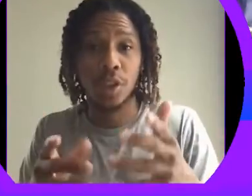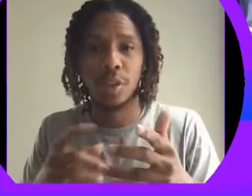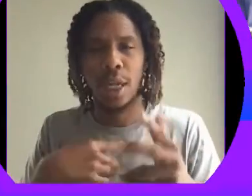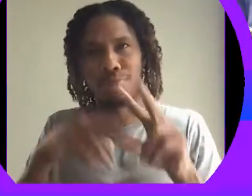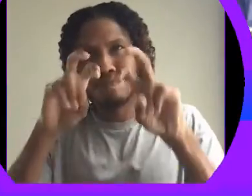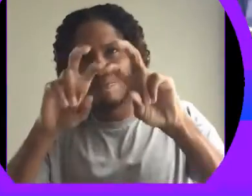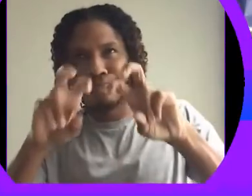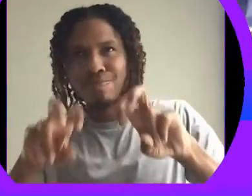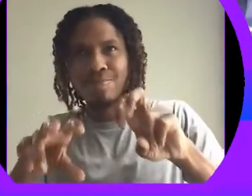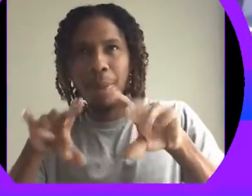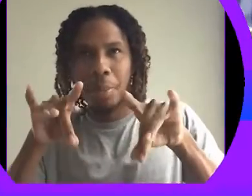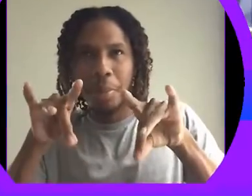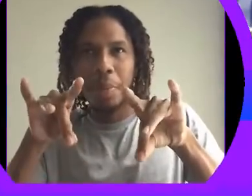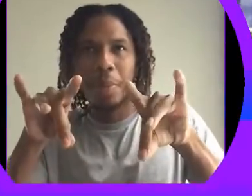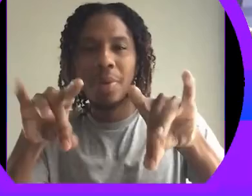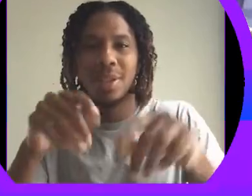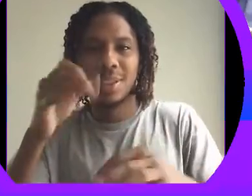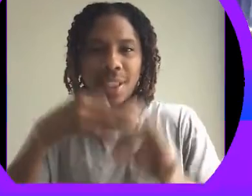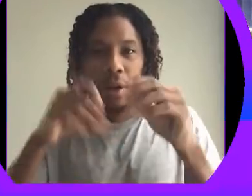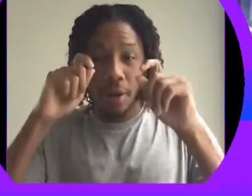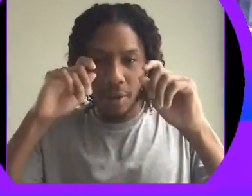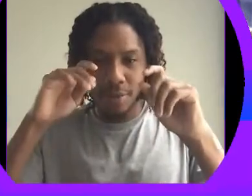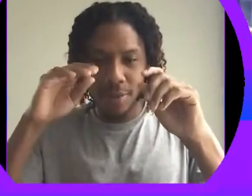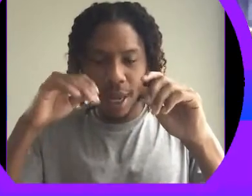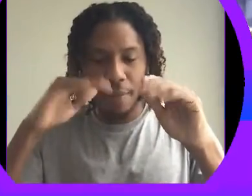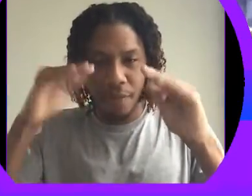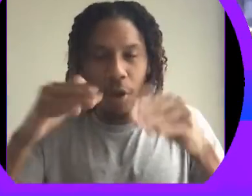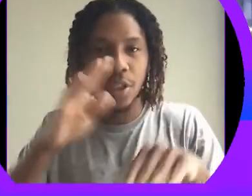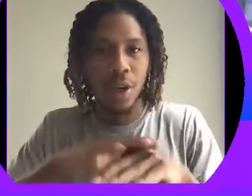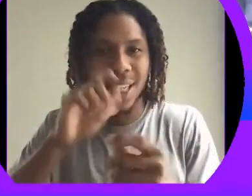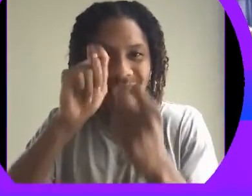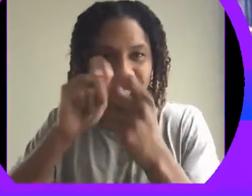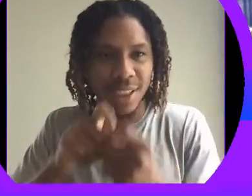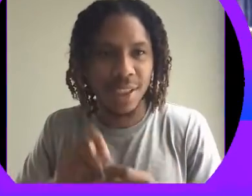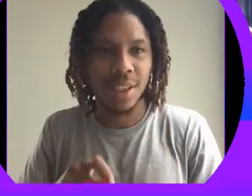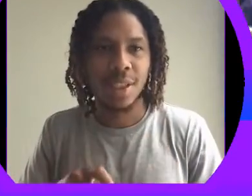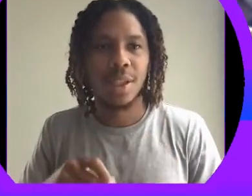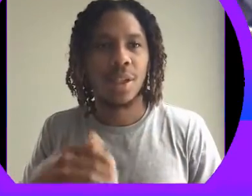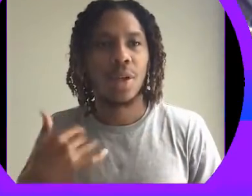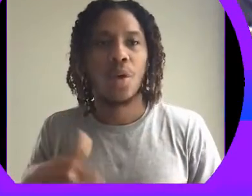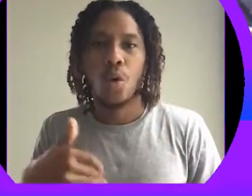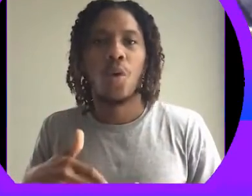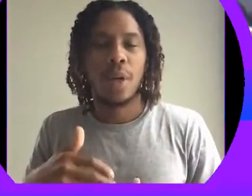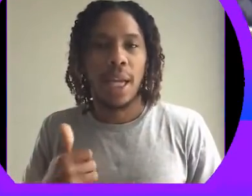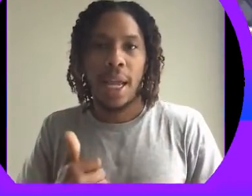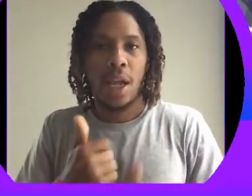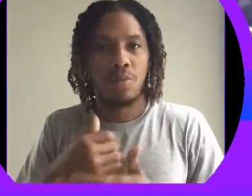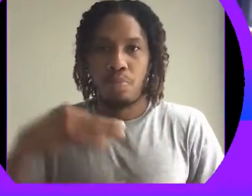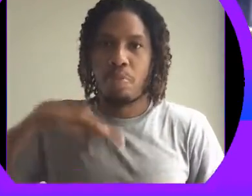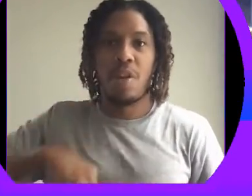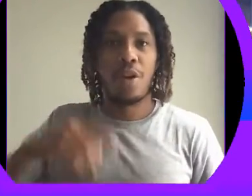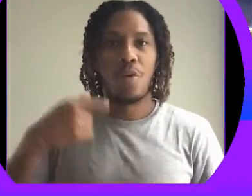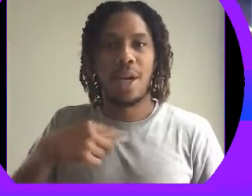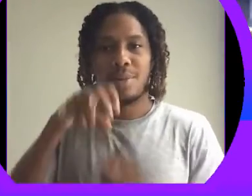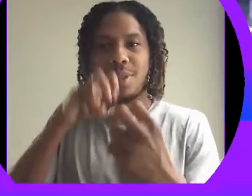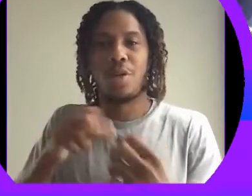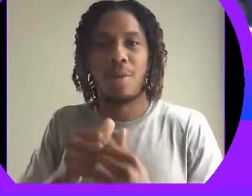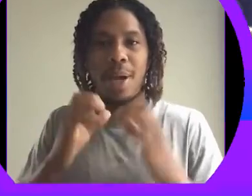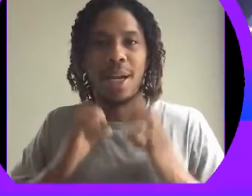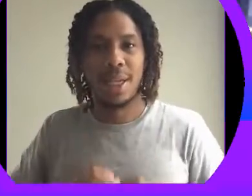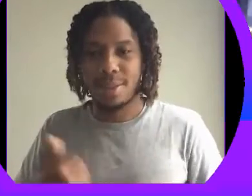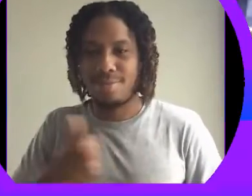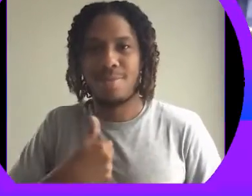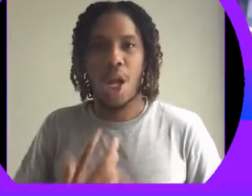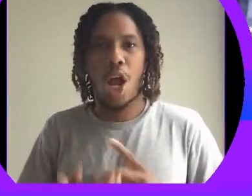so much about them because I'm so focused on the details. And so it makes me so effective with my clients, because I'm